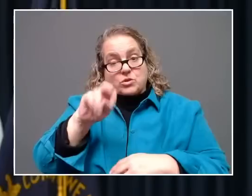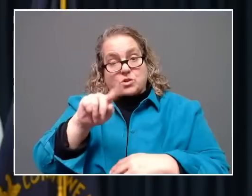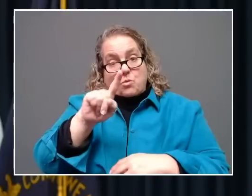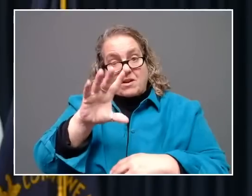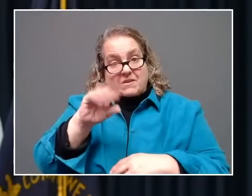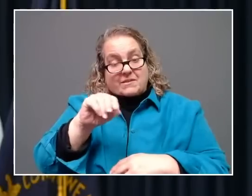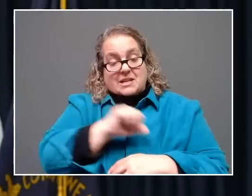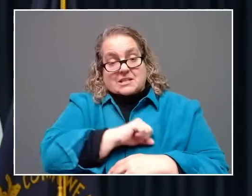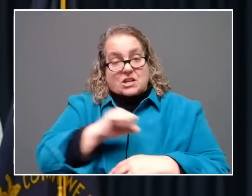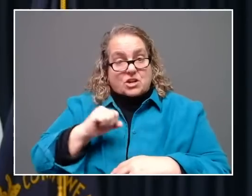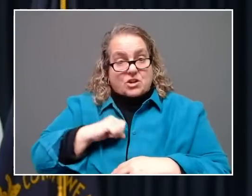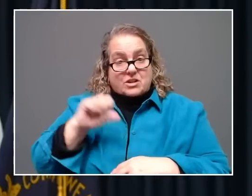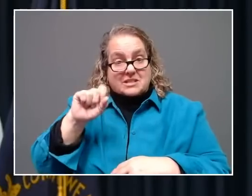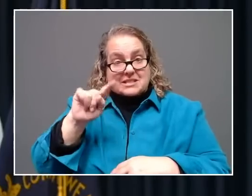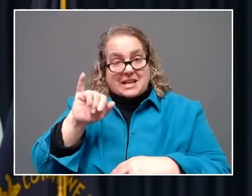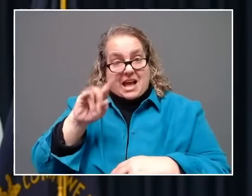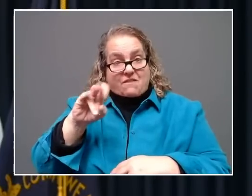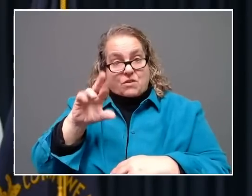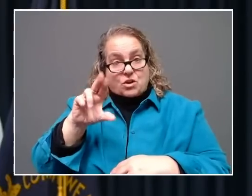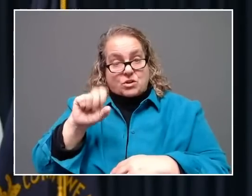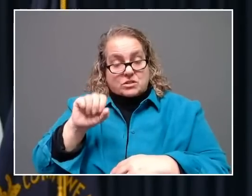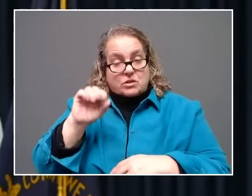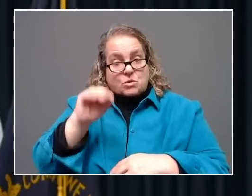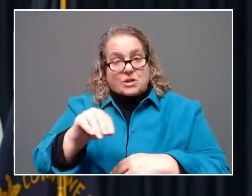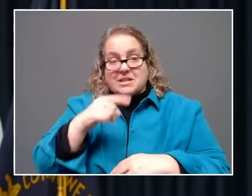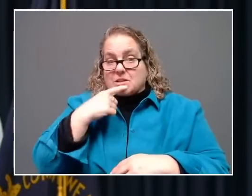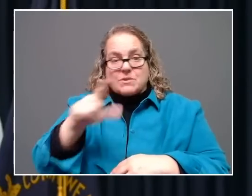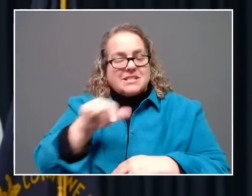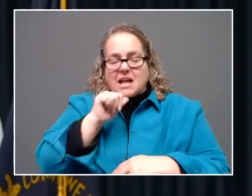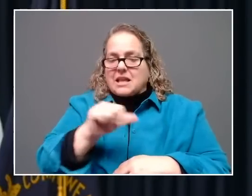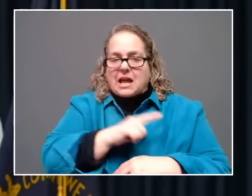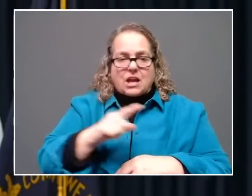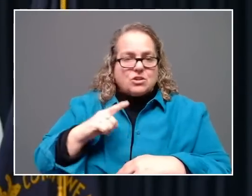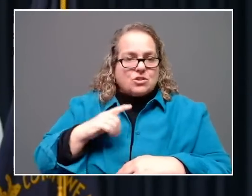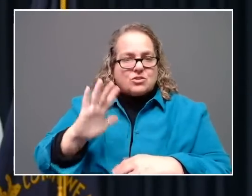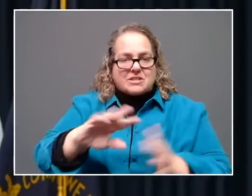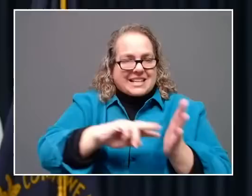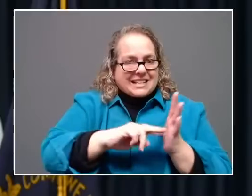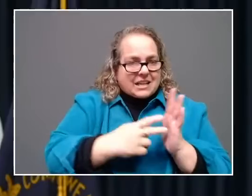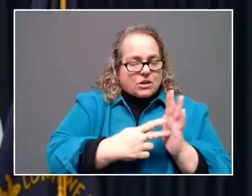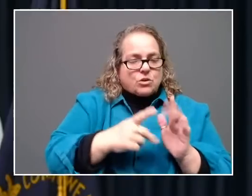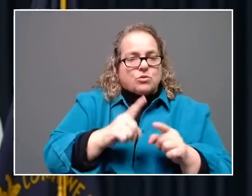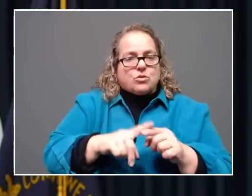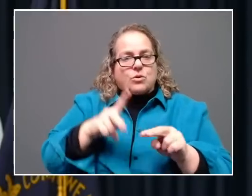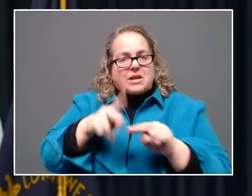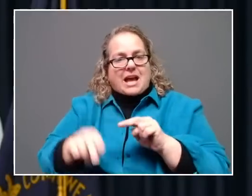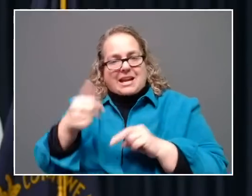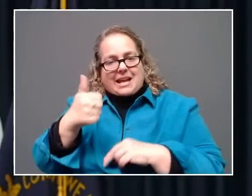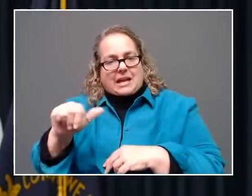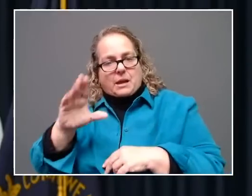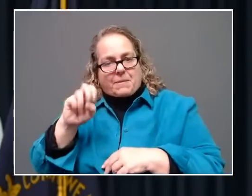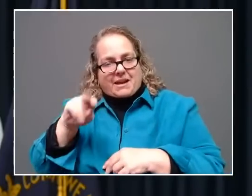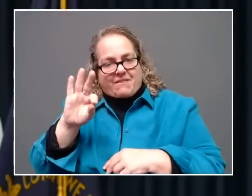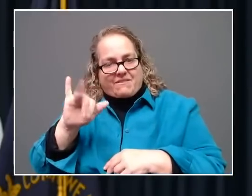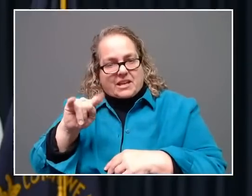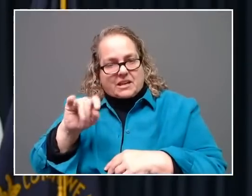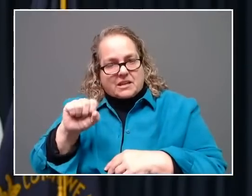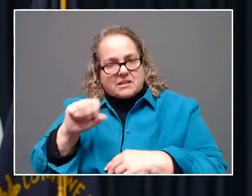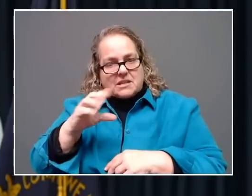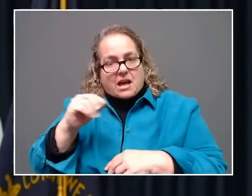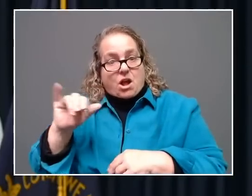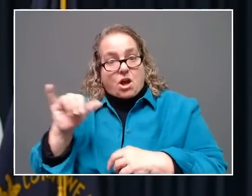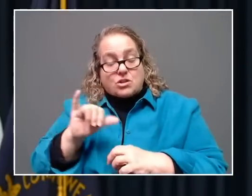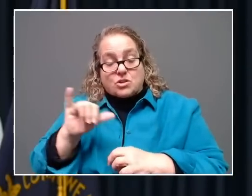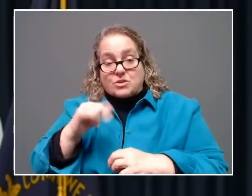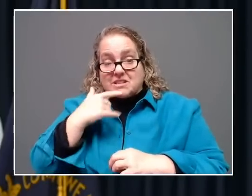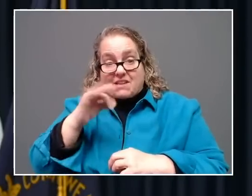it wasn't the legislature's General Assembly's intent to impair any benefits, and also saying that if you needed something, you